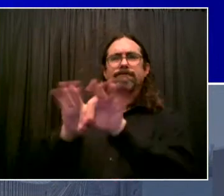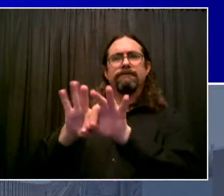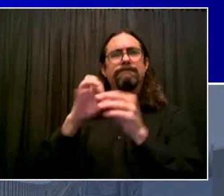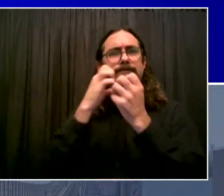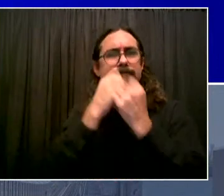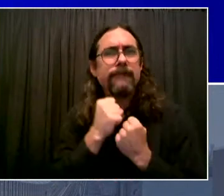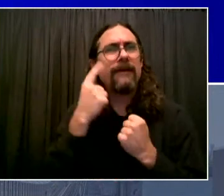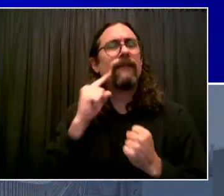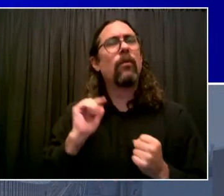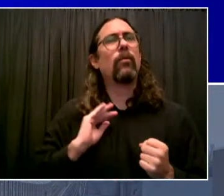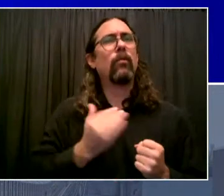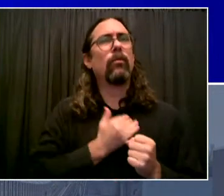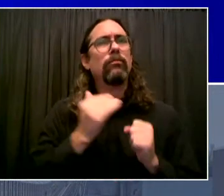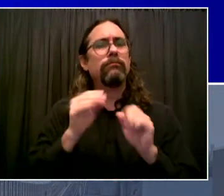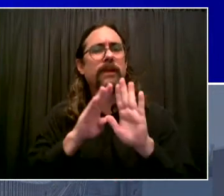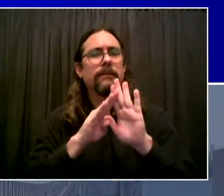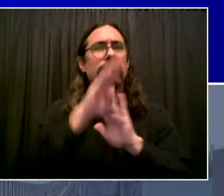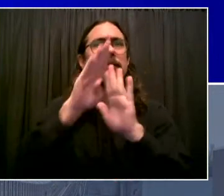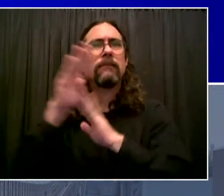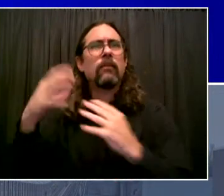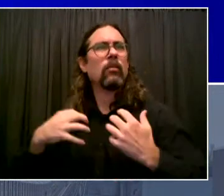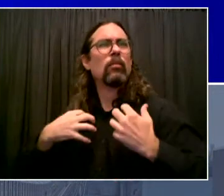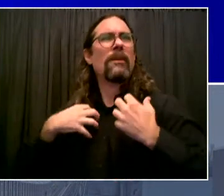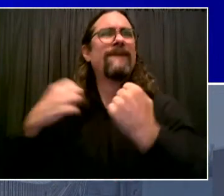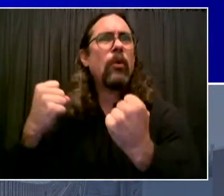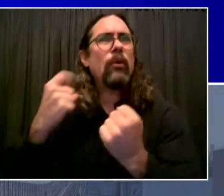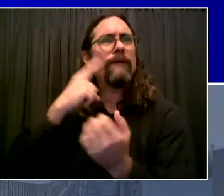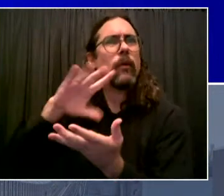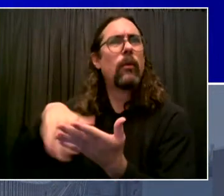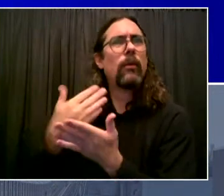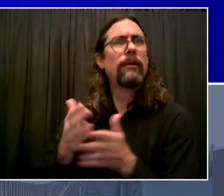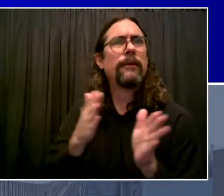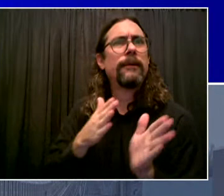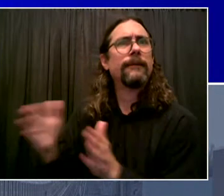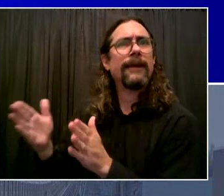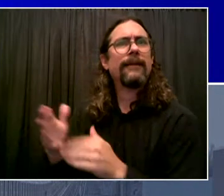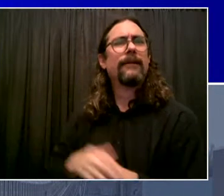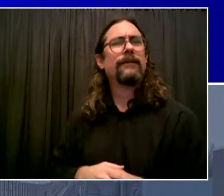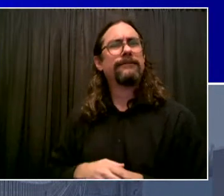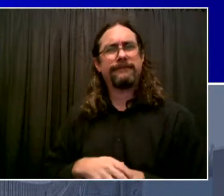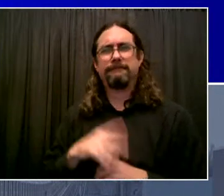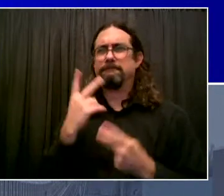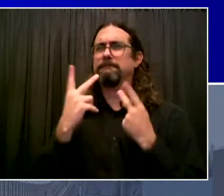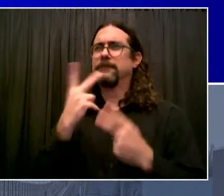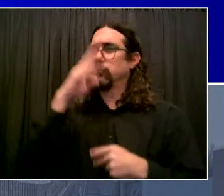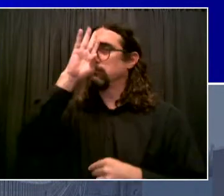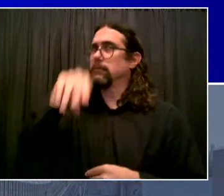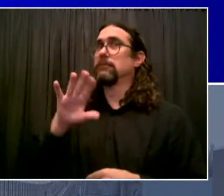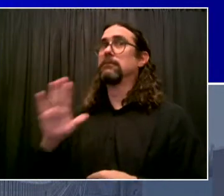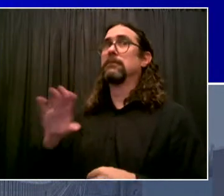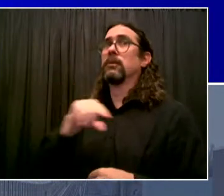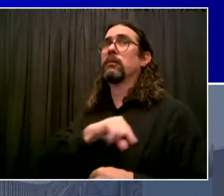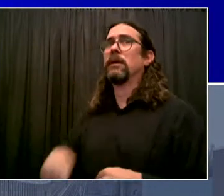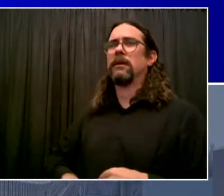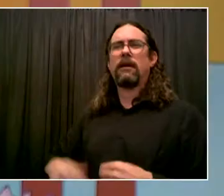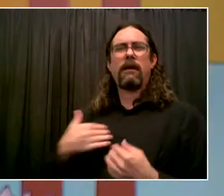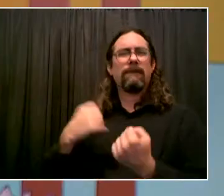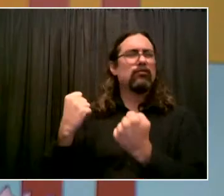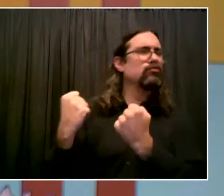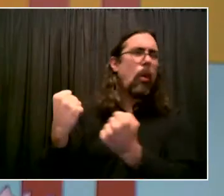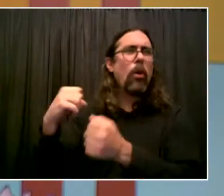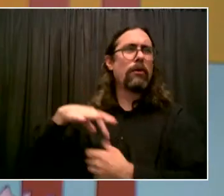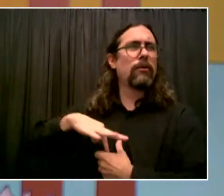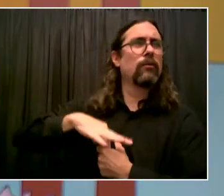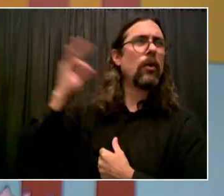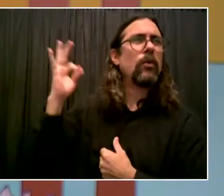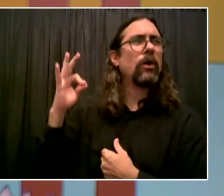one epitomizes that more than the Borough President of Queens, and I know he's excited about this week, and I'm excited to share it with him. My pleasure to introduce Queens